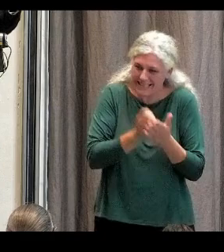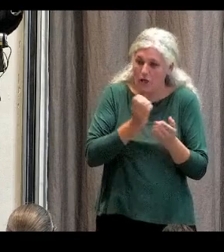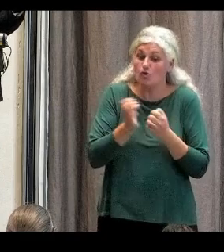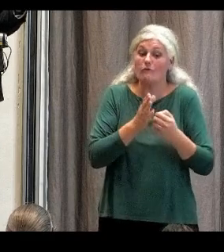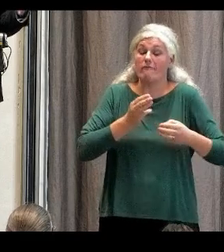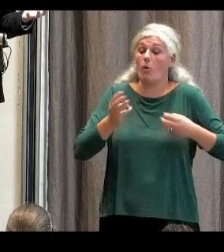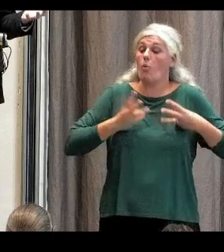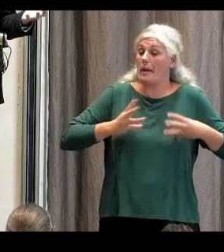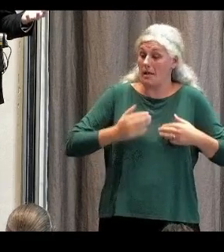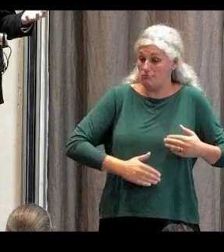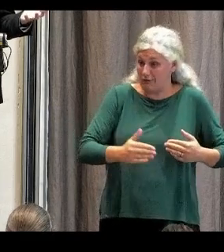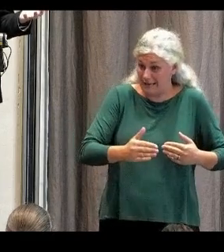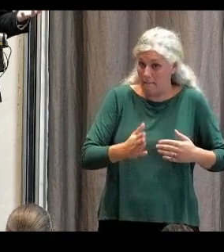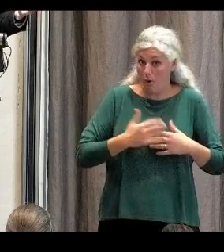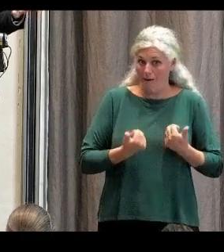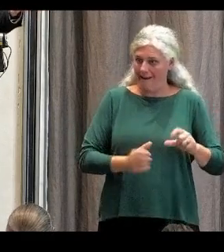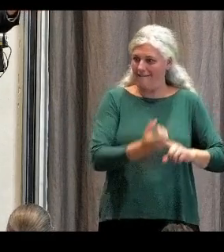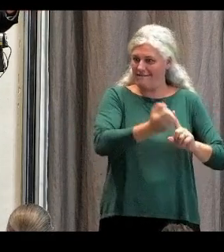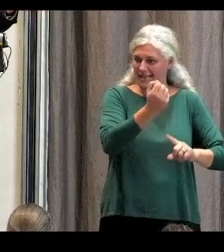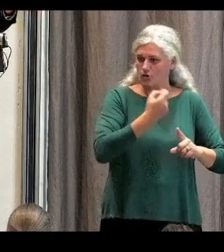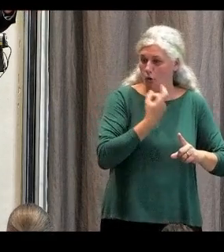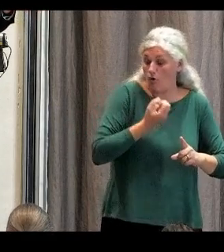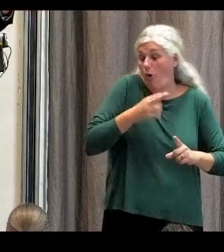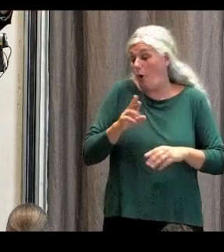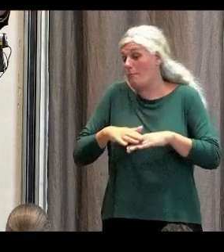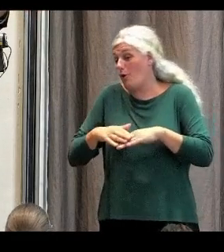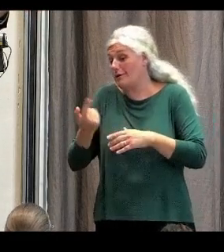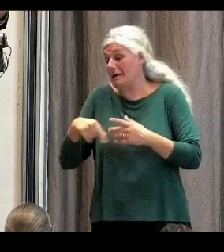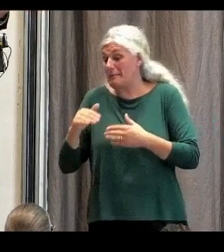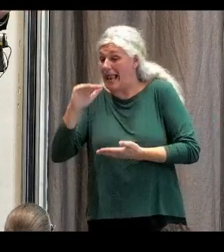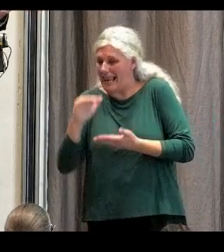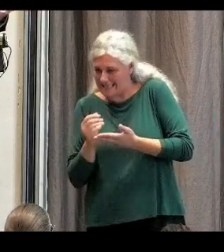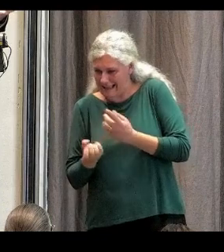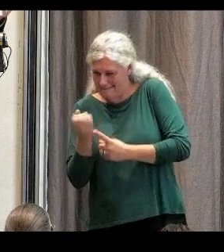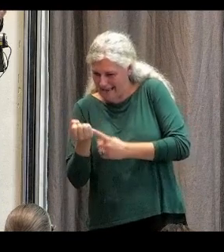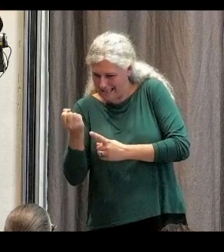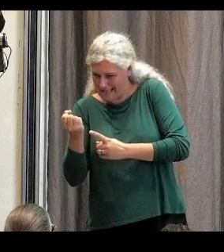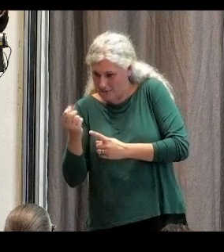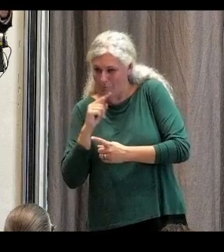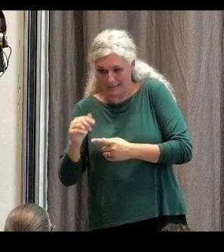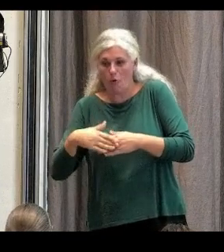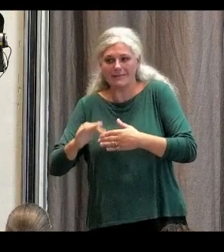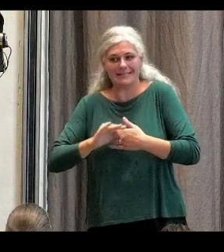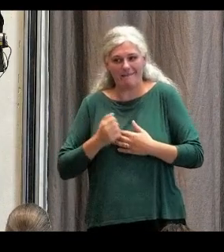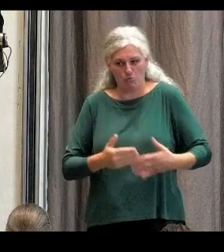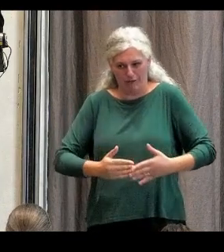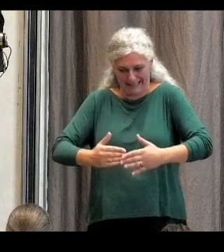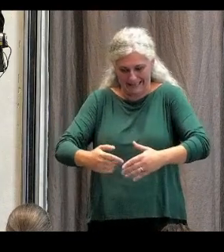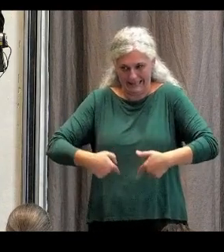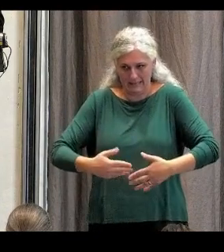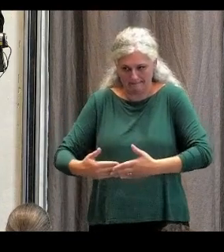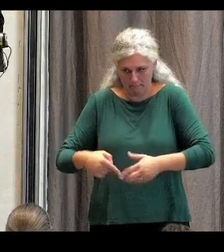we be prescribing the most effective drug, or should we be prescribing a drug which is less effective but safer in pregnancy? And this